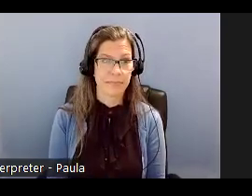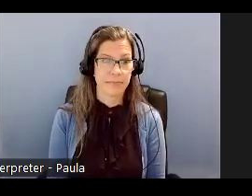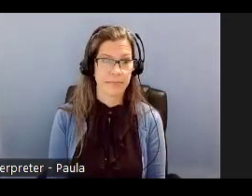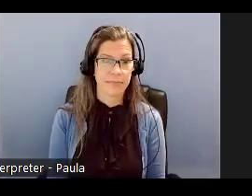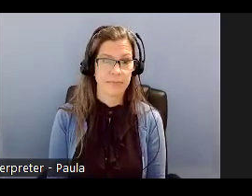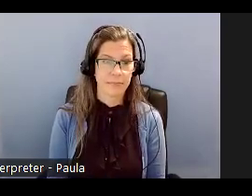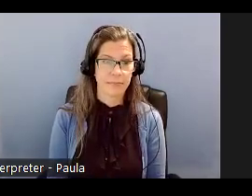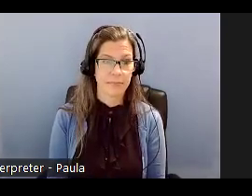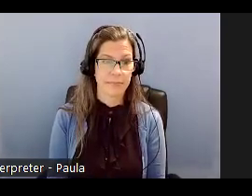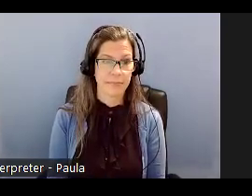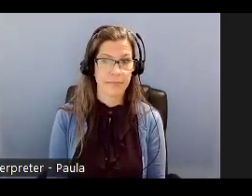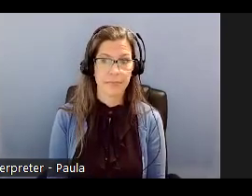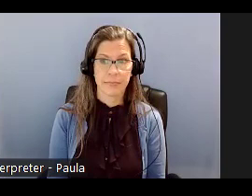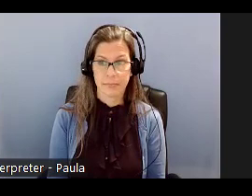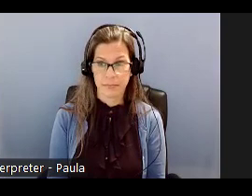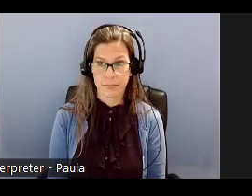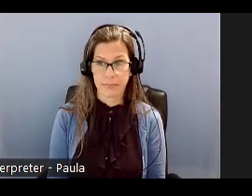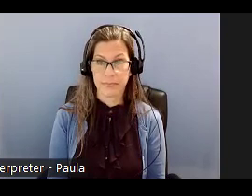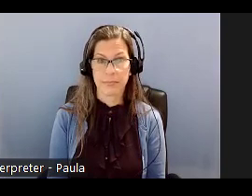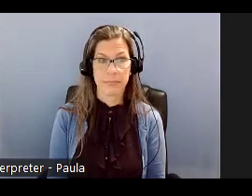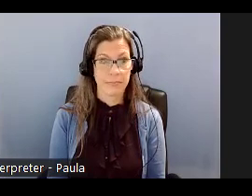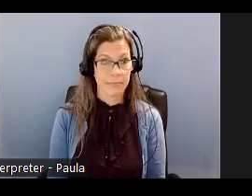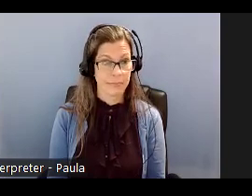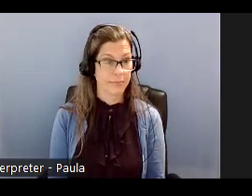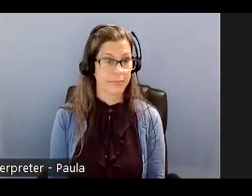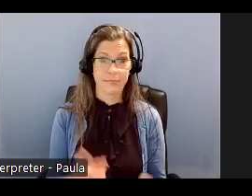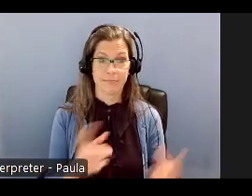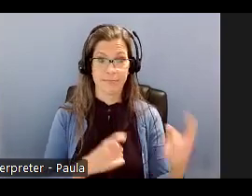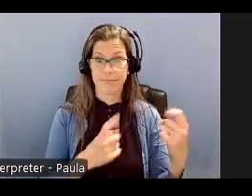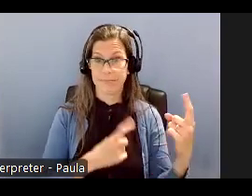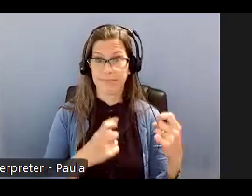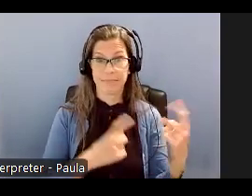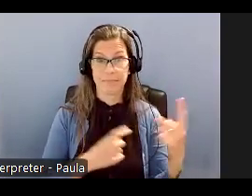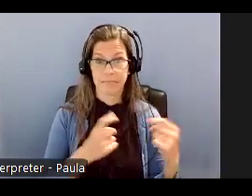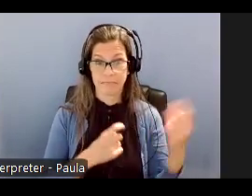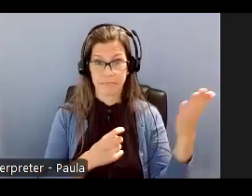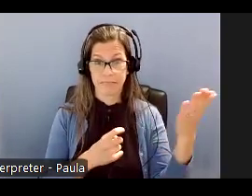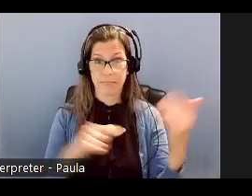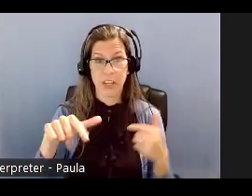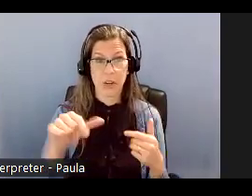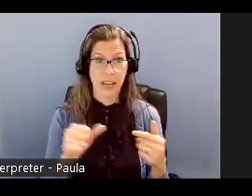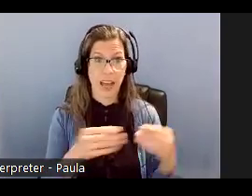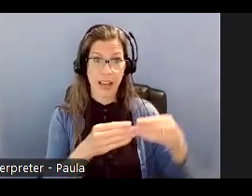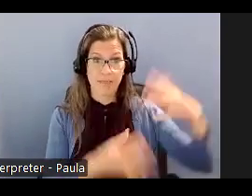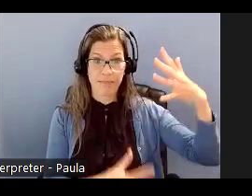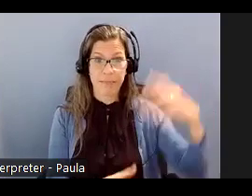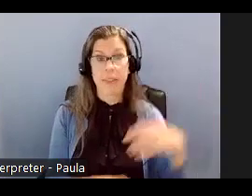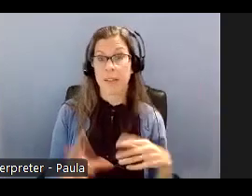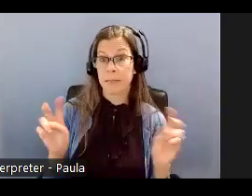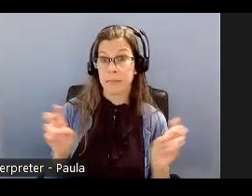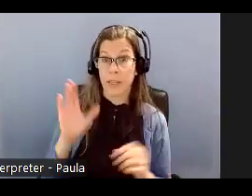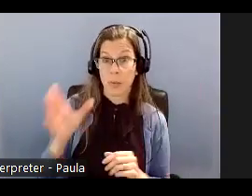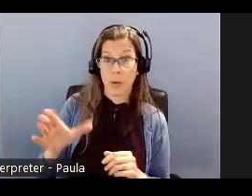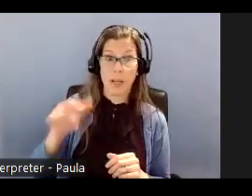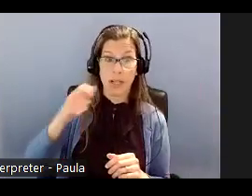So we've got just answers just flowing in still. Let's see. Will Apple Health Expansion